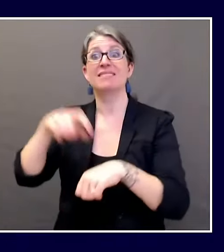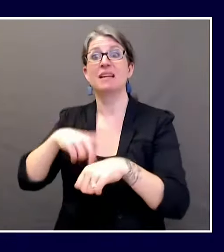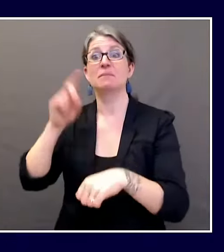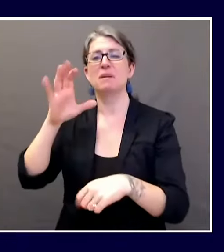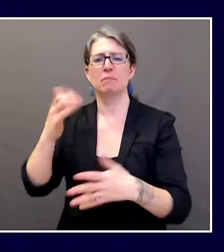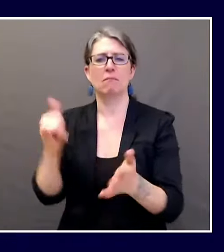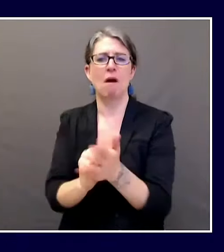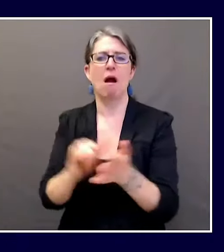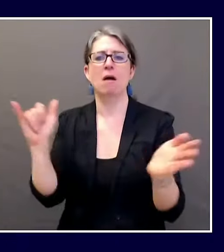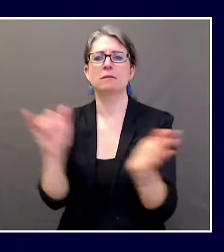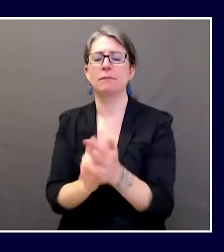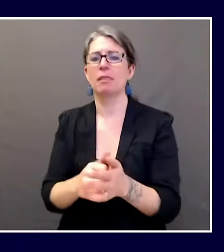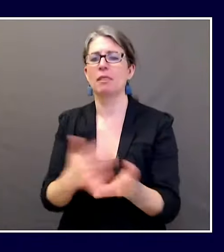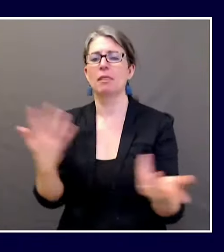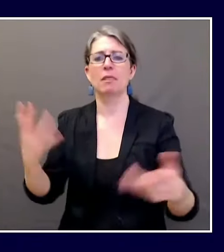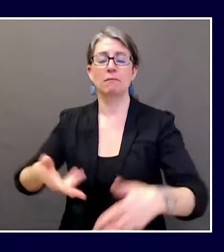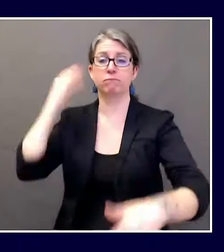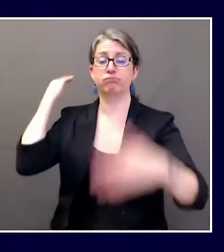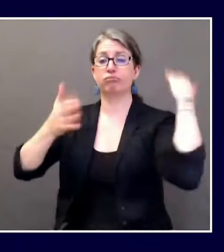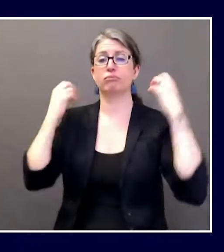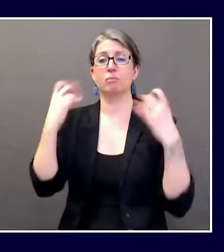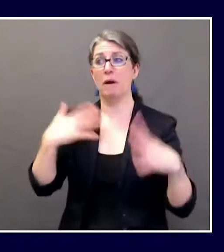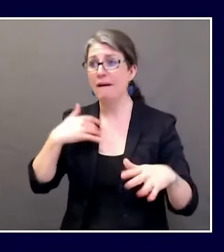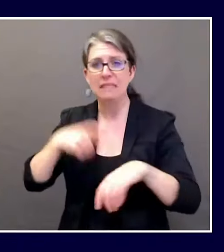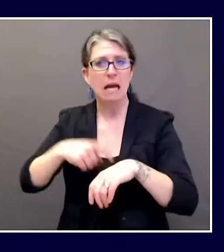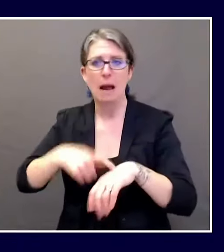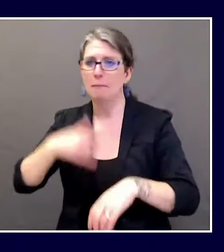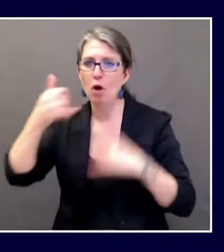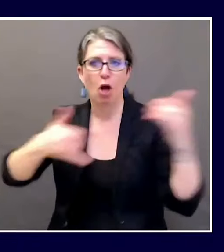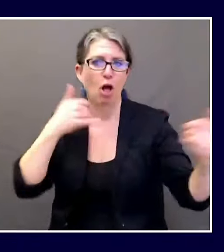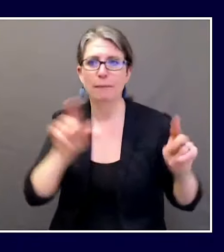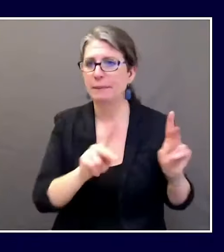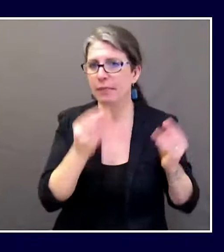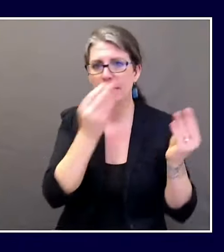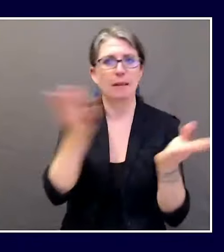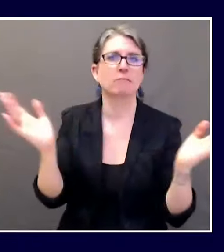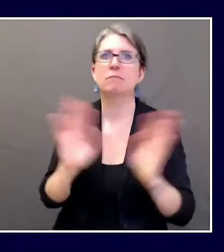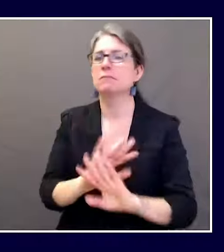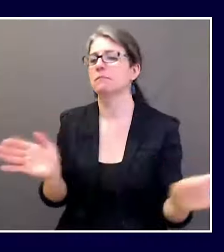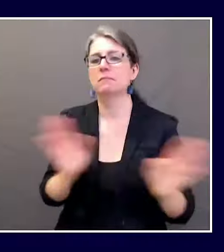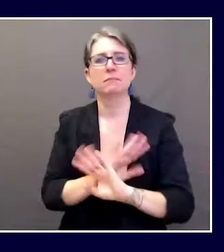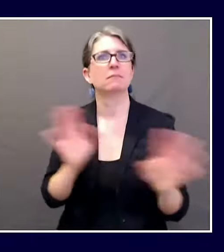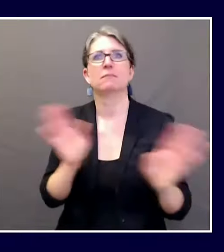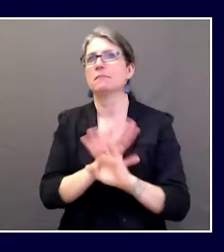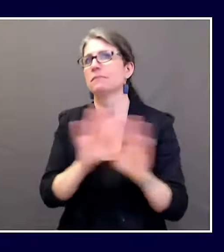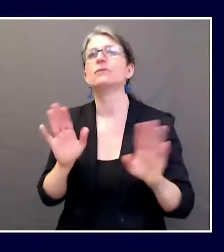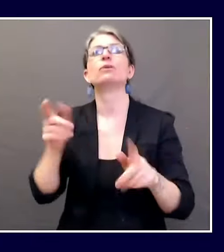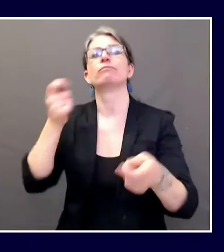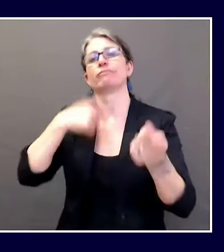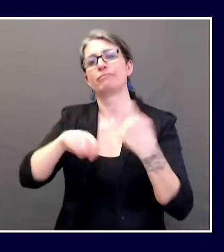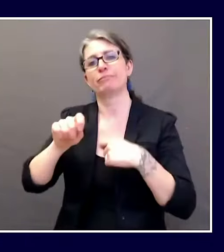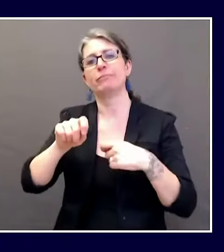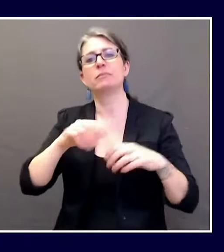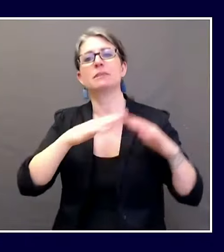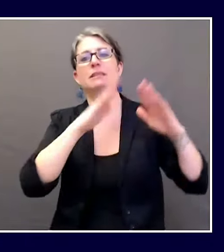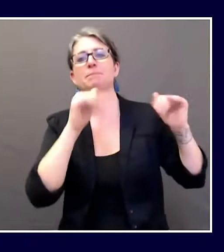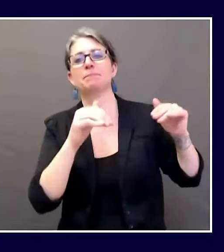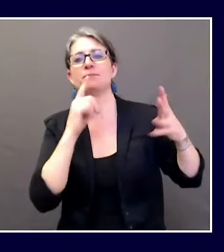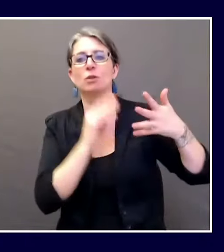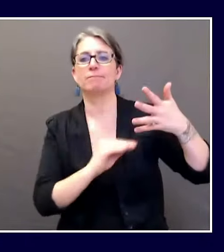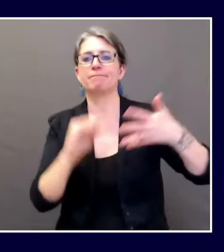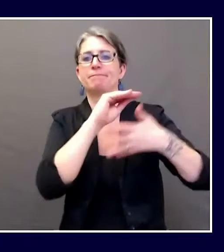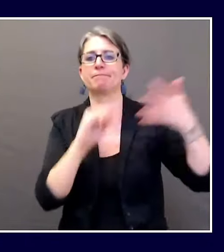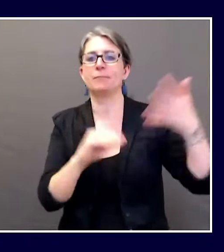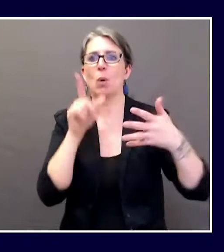a system to prioritize those. We brought on more staff, because what was happening was that the cases that I was reporting out